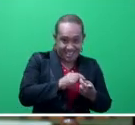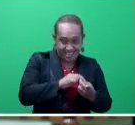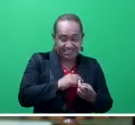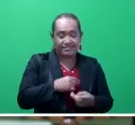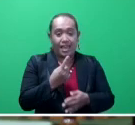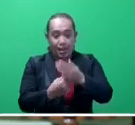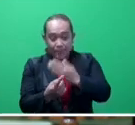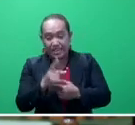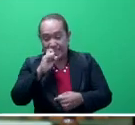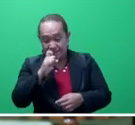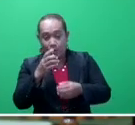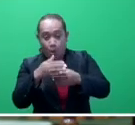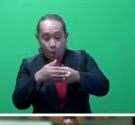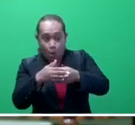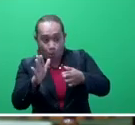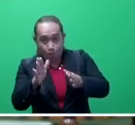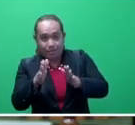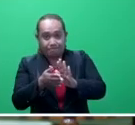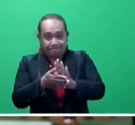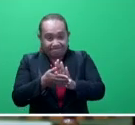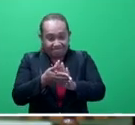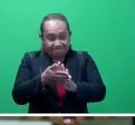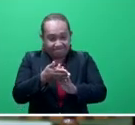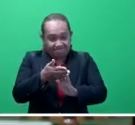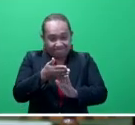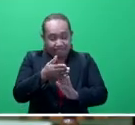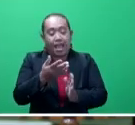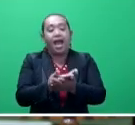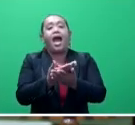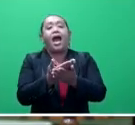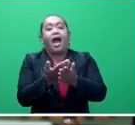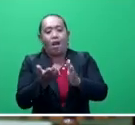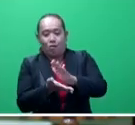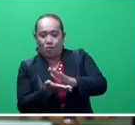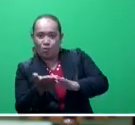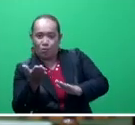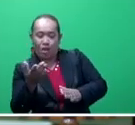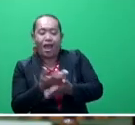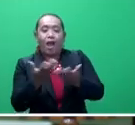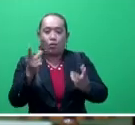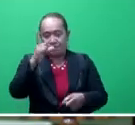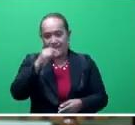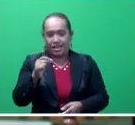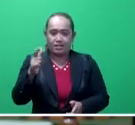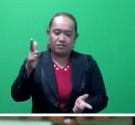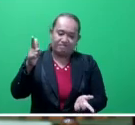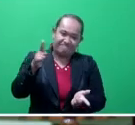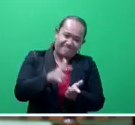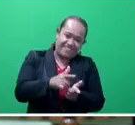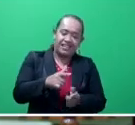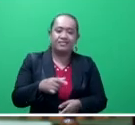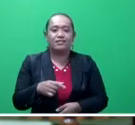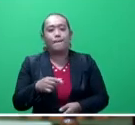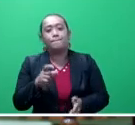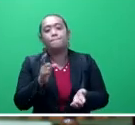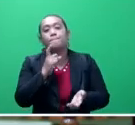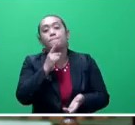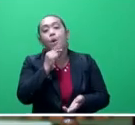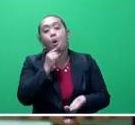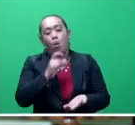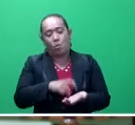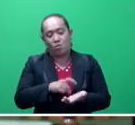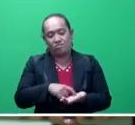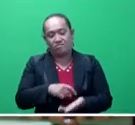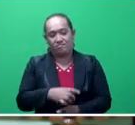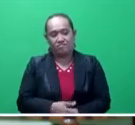we do over-collect on revenue, that will give us a buffer that lowers borrowings and planned debt levels. This is the best